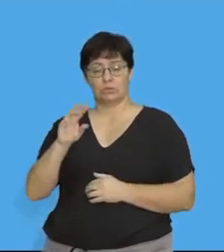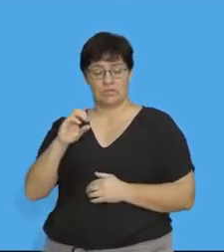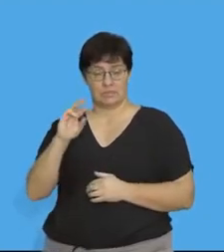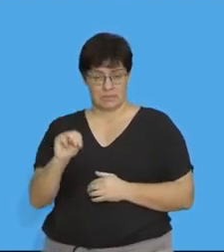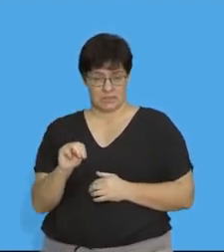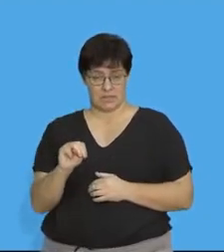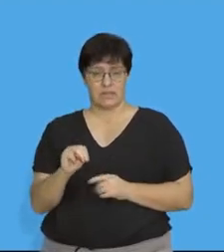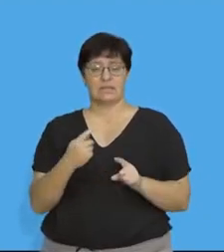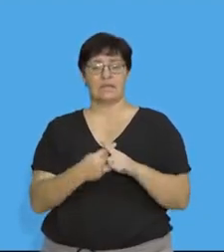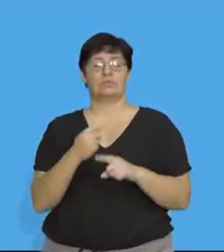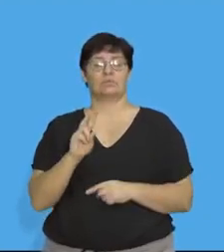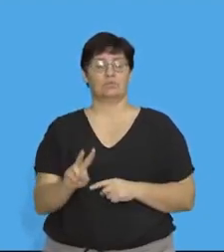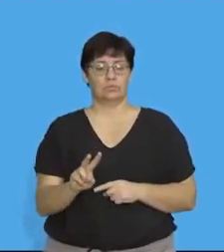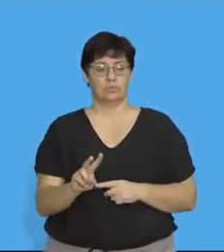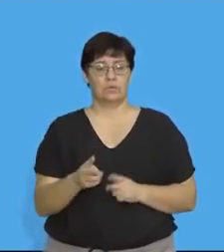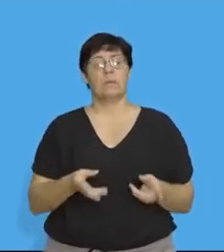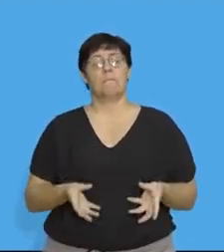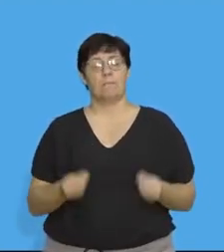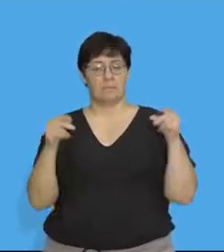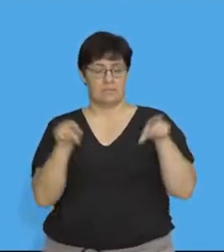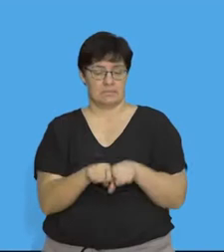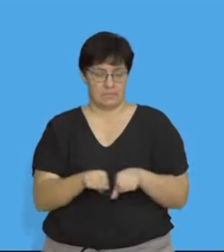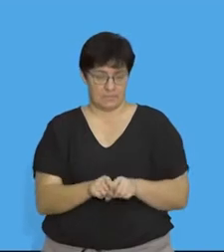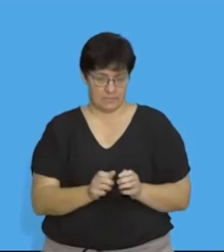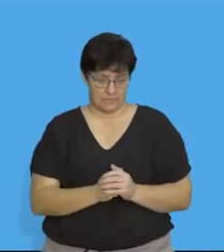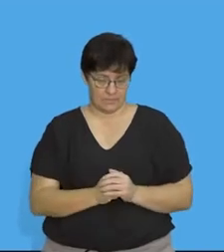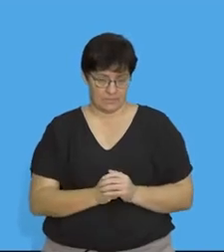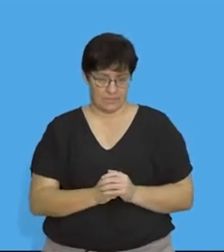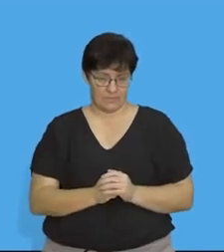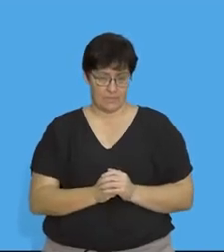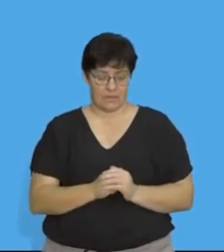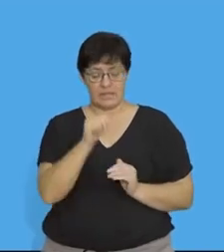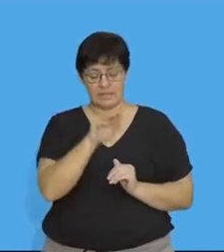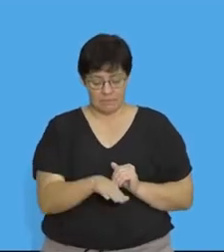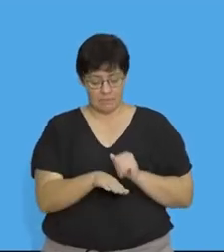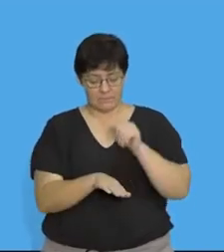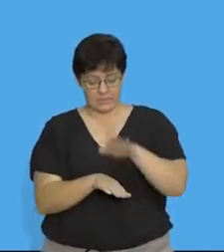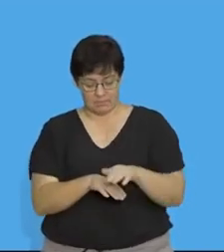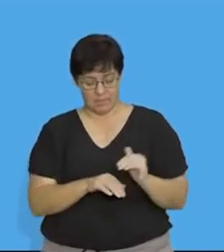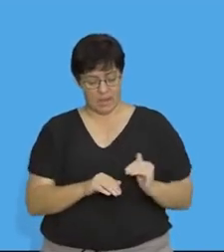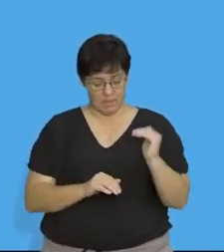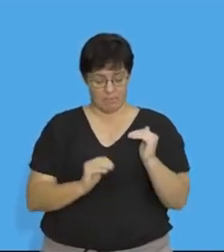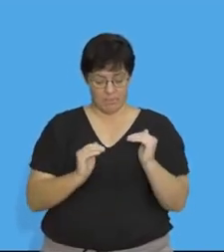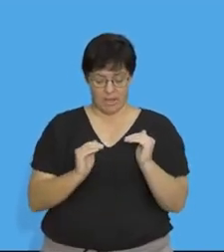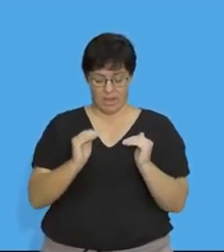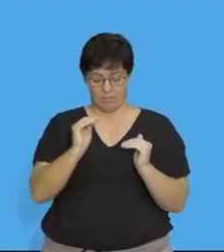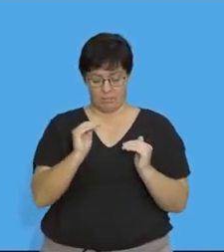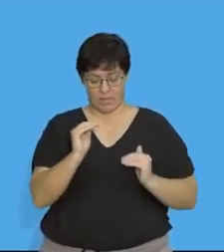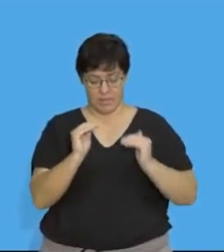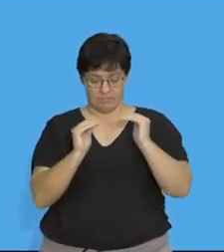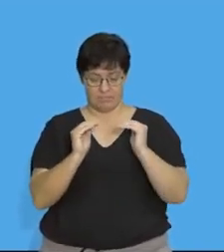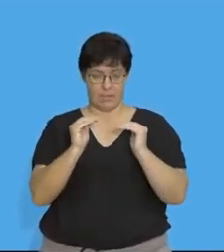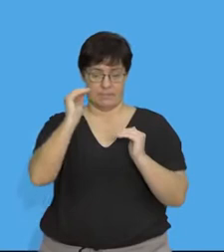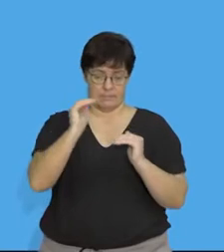multiplied it by 2 to get the same amount. So each step it goes up. Notice this one has increased